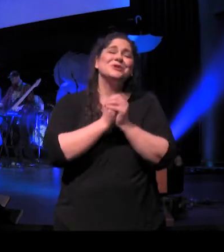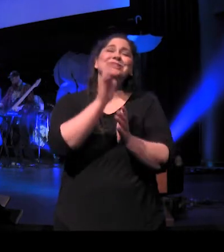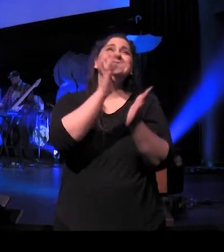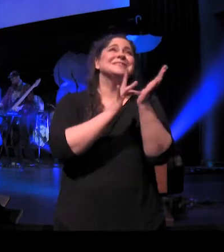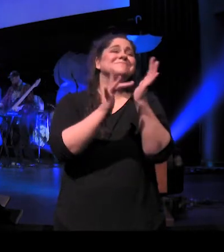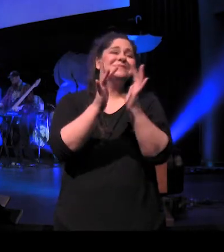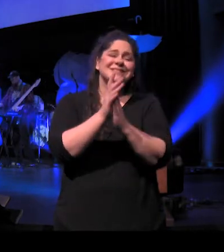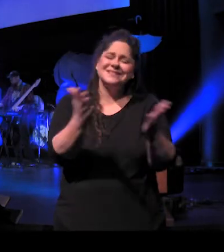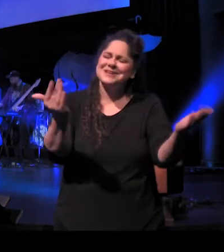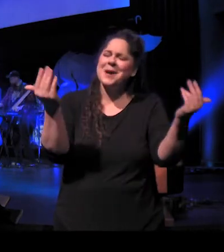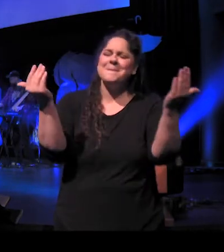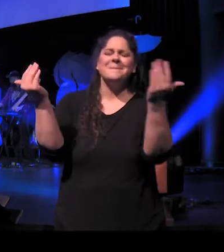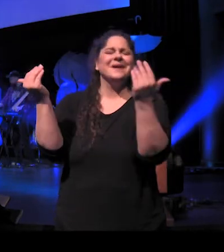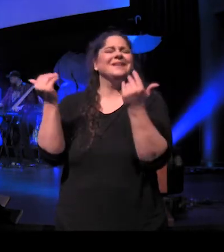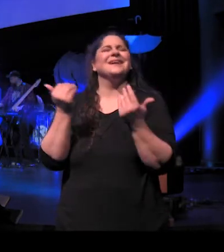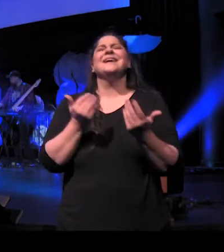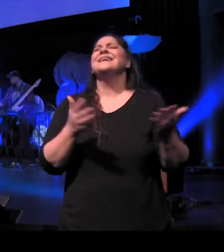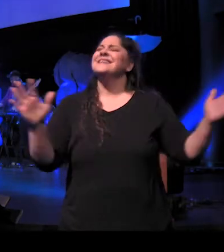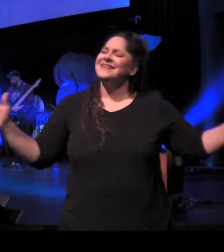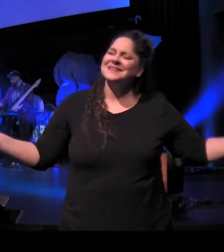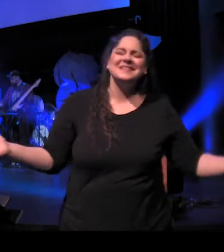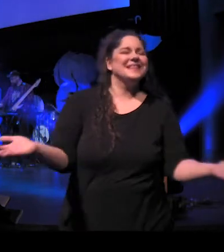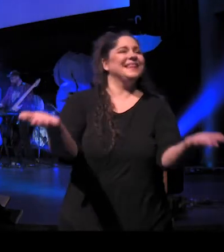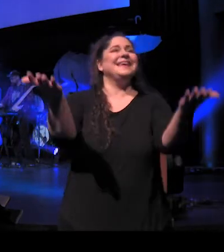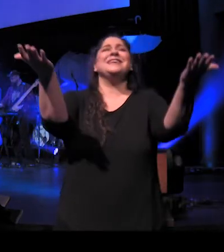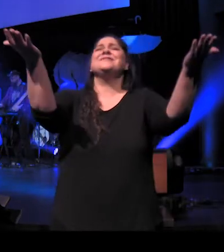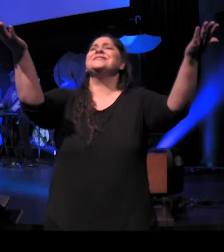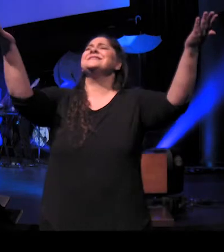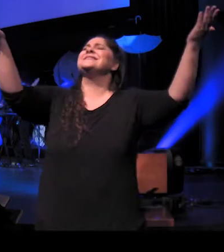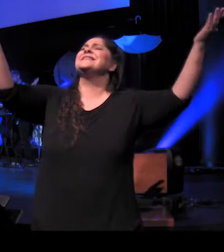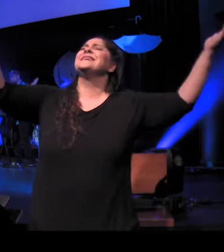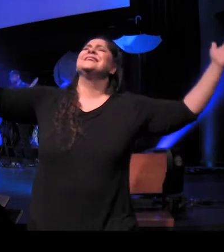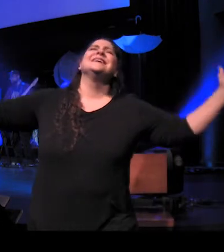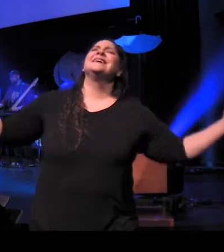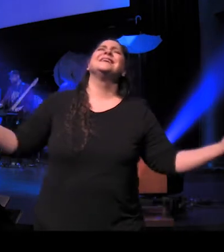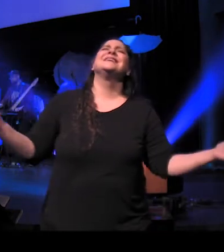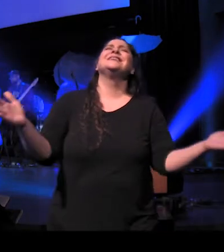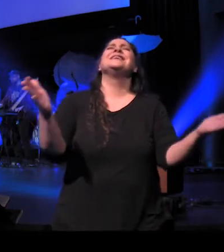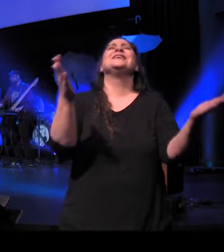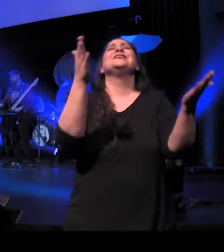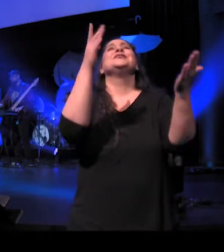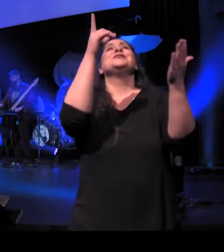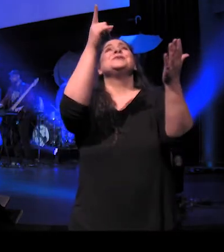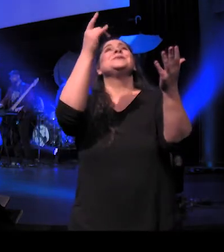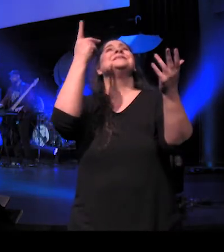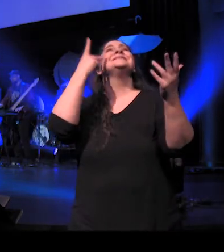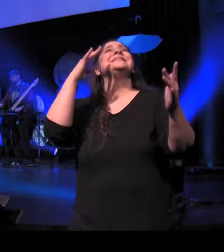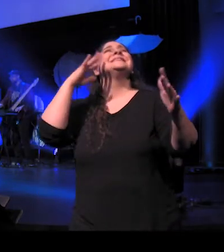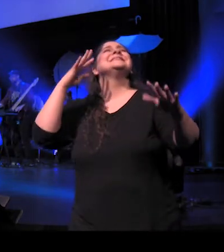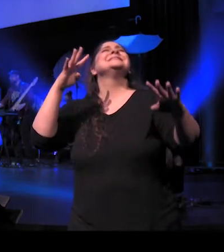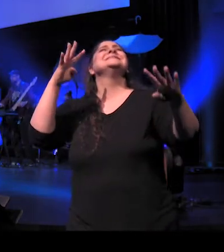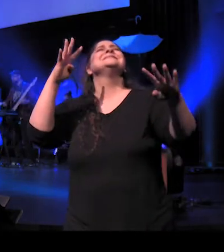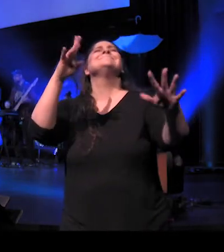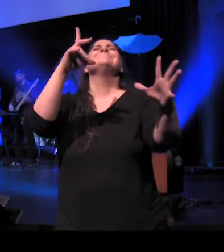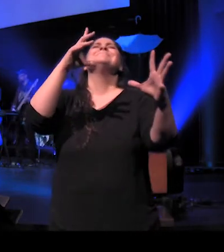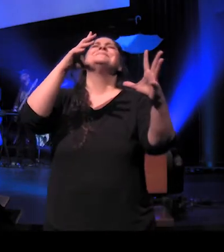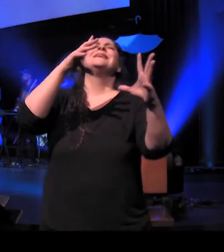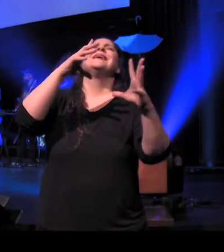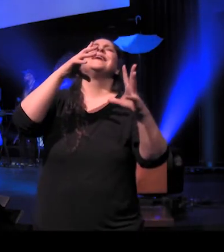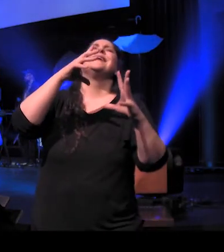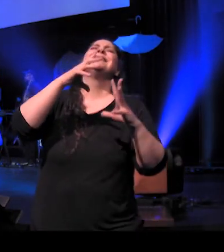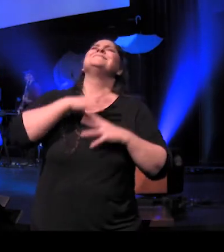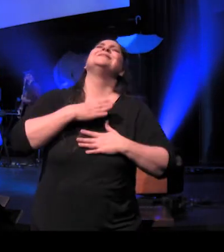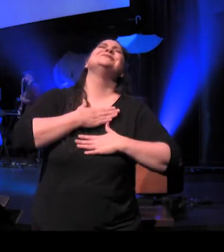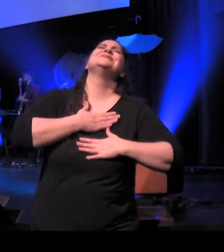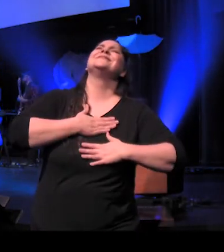out loud? Let it rise. Let it be sweet sound in your ear, God.